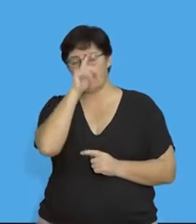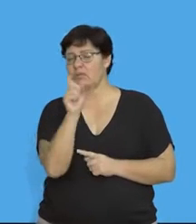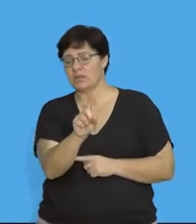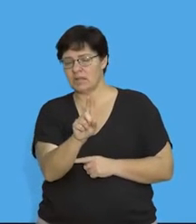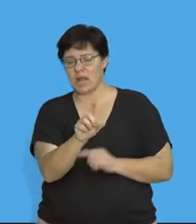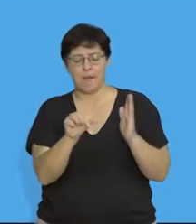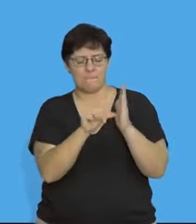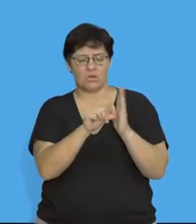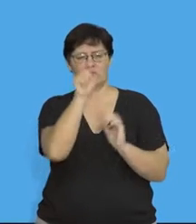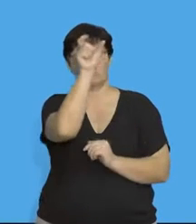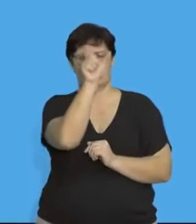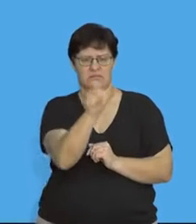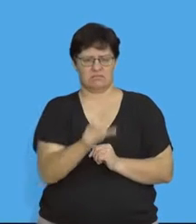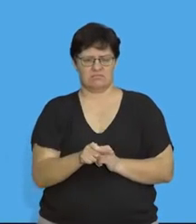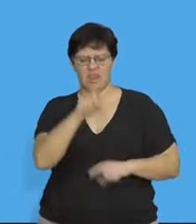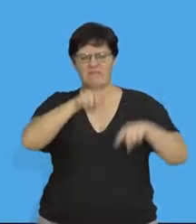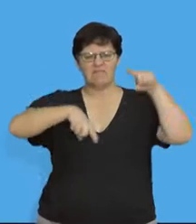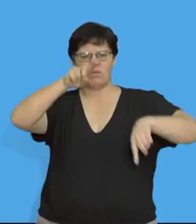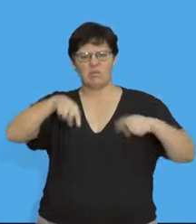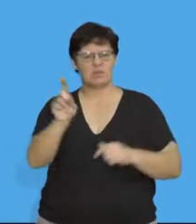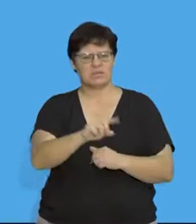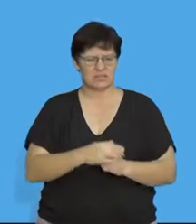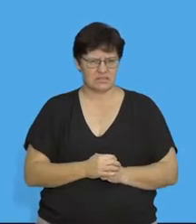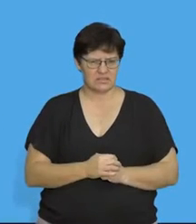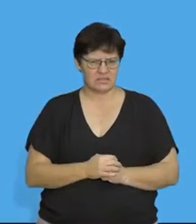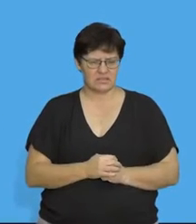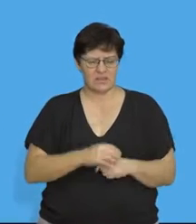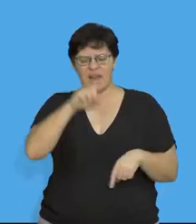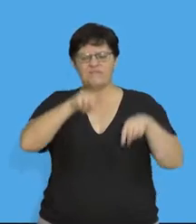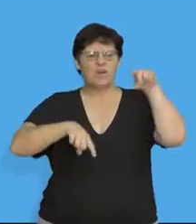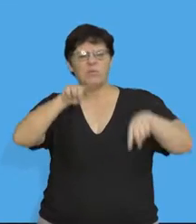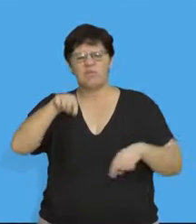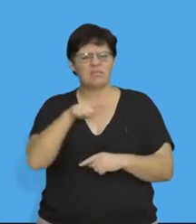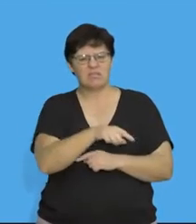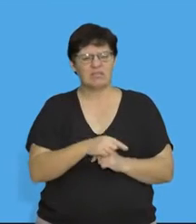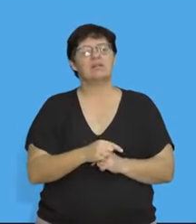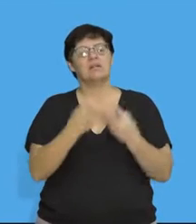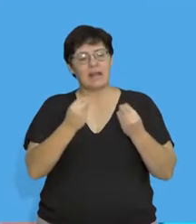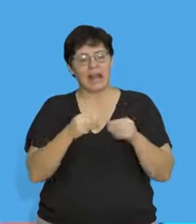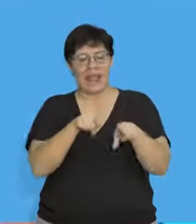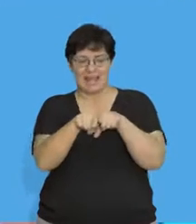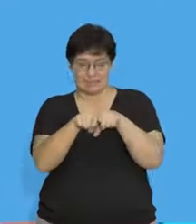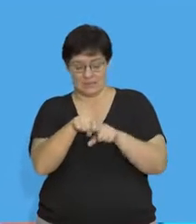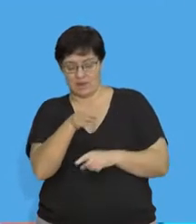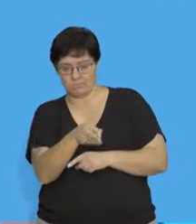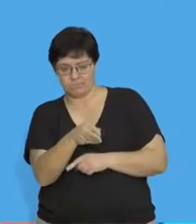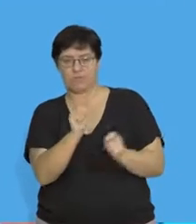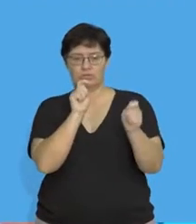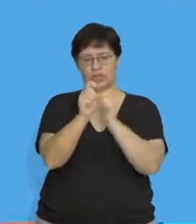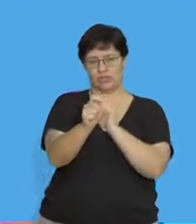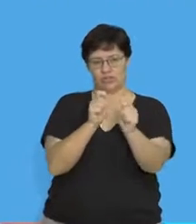key terms. What is a variable? Well, a variable is something in an experiment that can